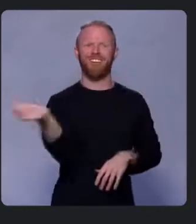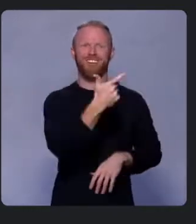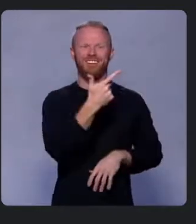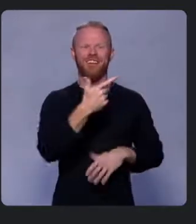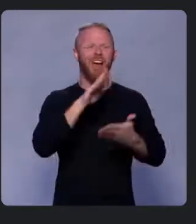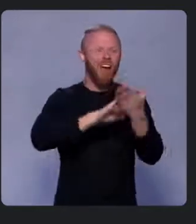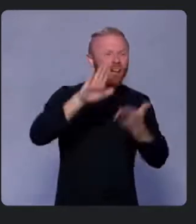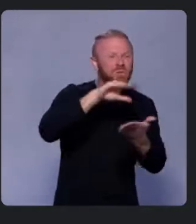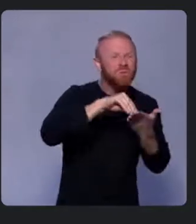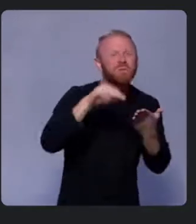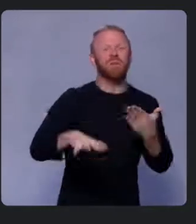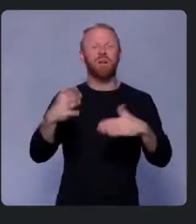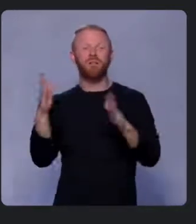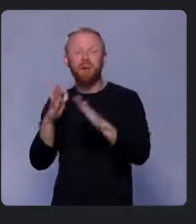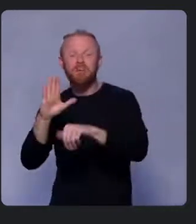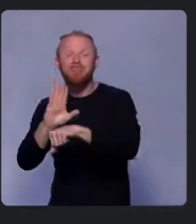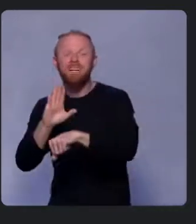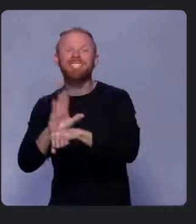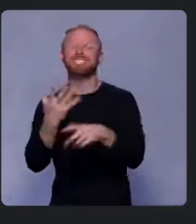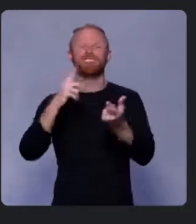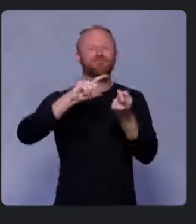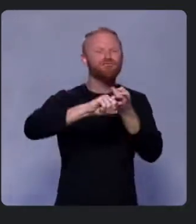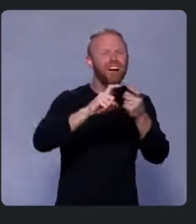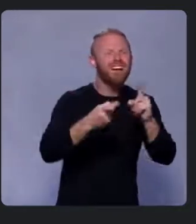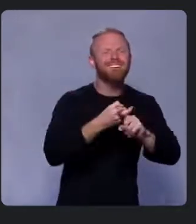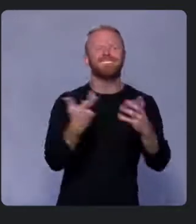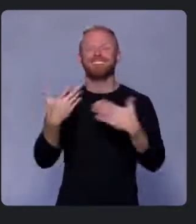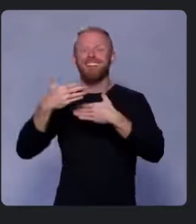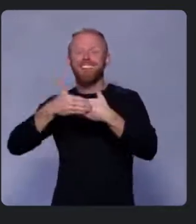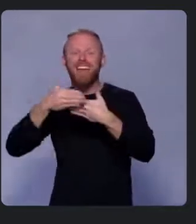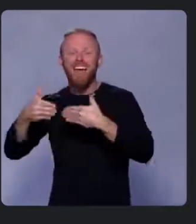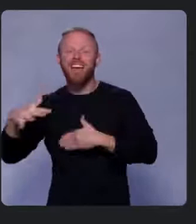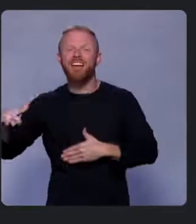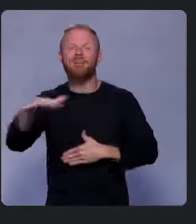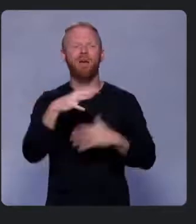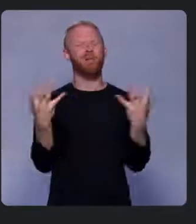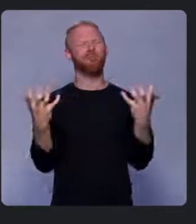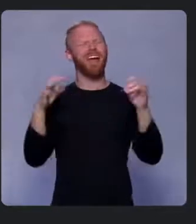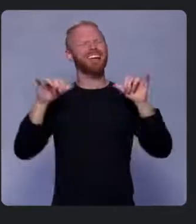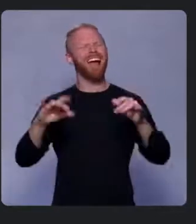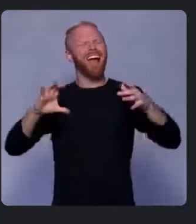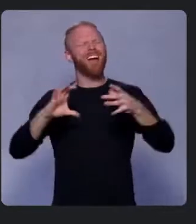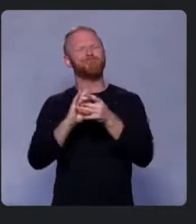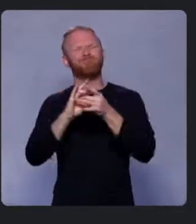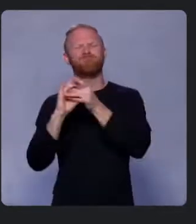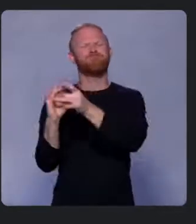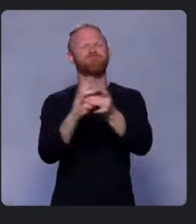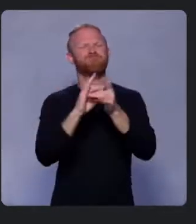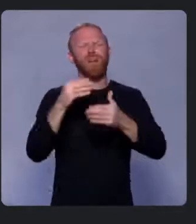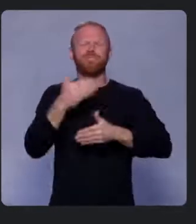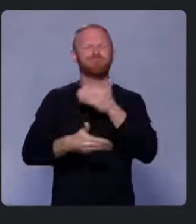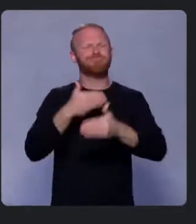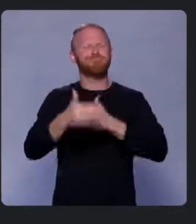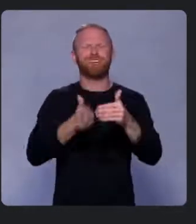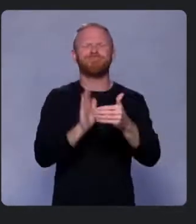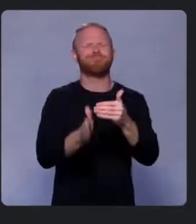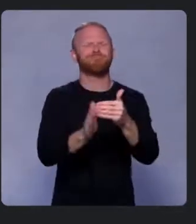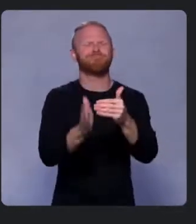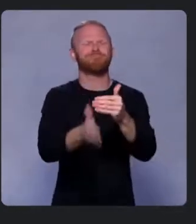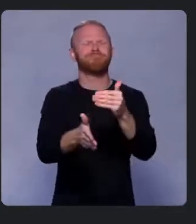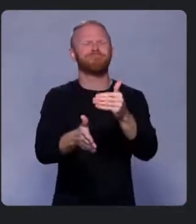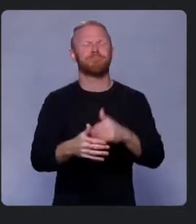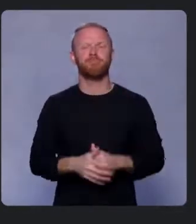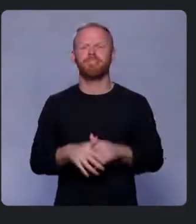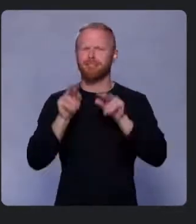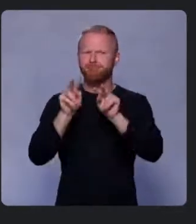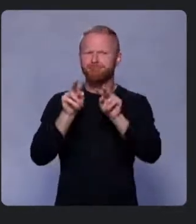college students to small businesses to friends and neighbors wanting to stay connected and get more done together. Stay tuned for